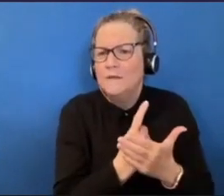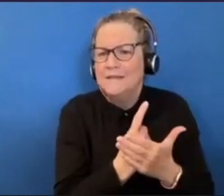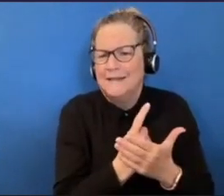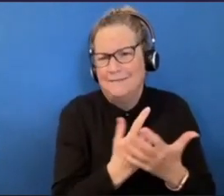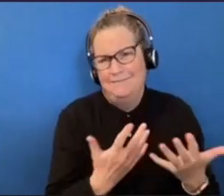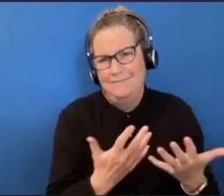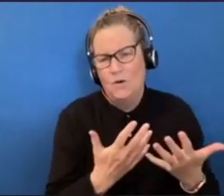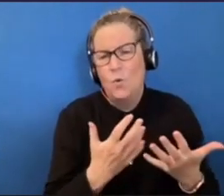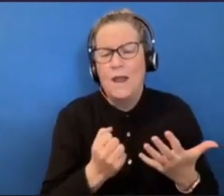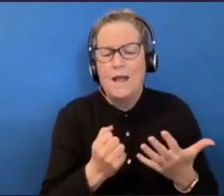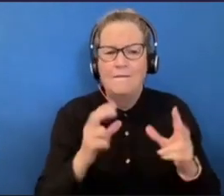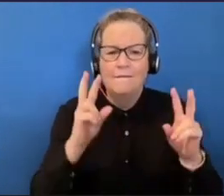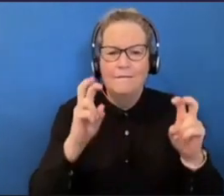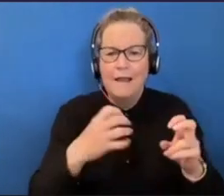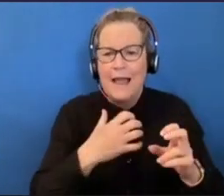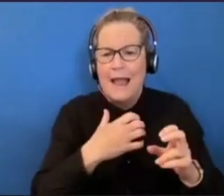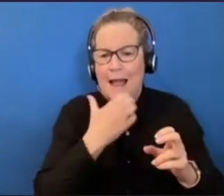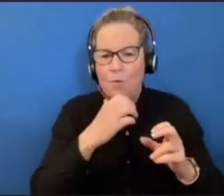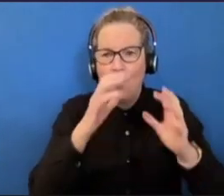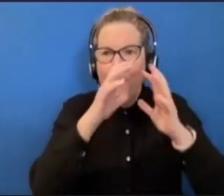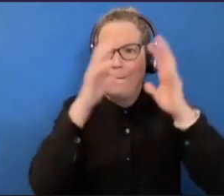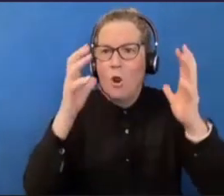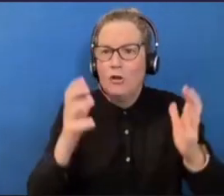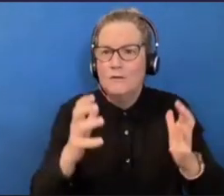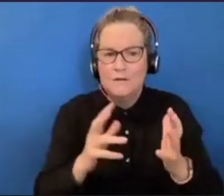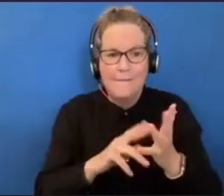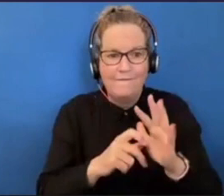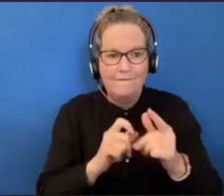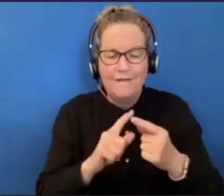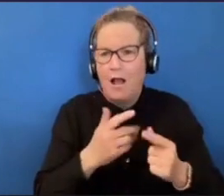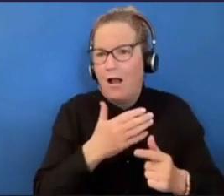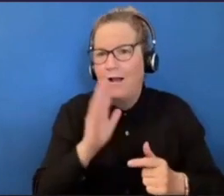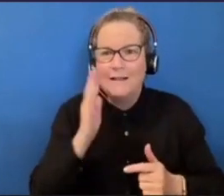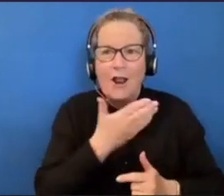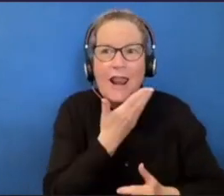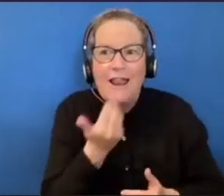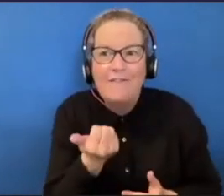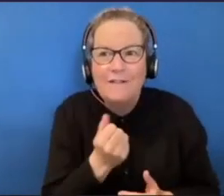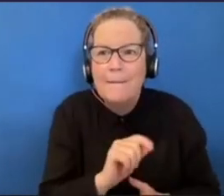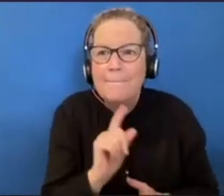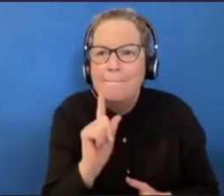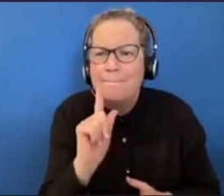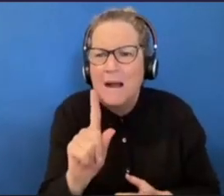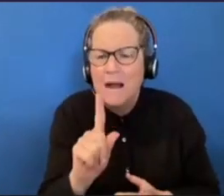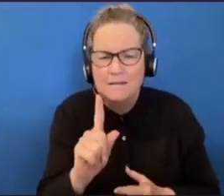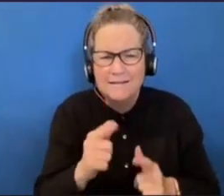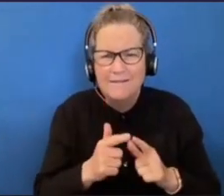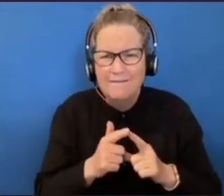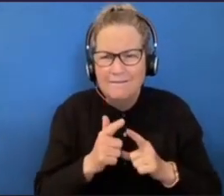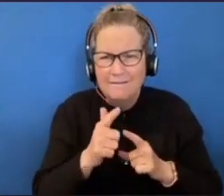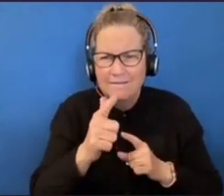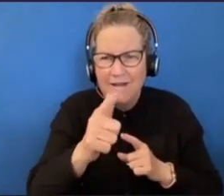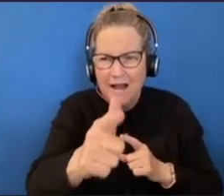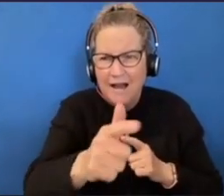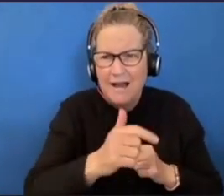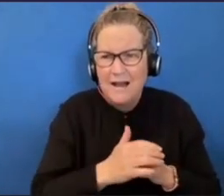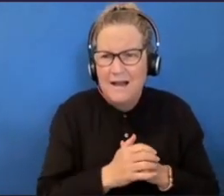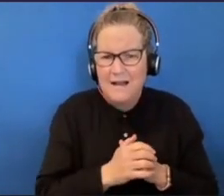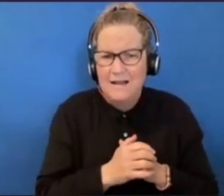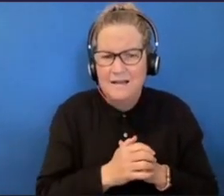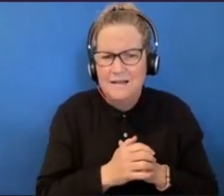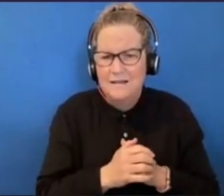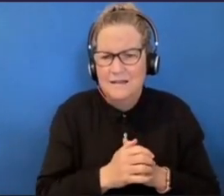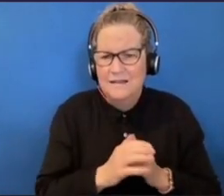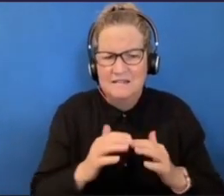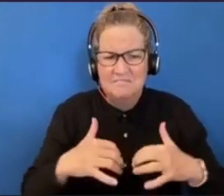Blossom Village, which sounds like a delightful place, but it's far away from where most people live. And when families that we're involved